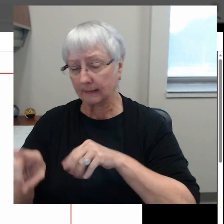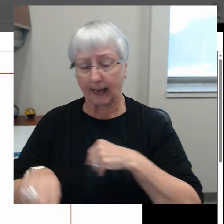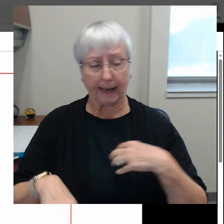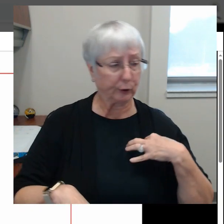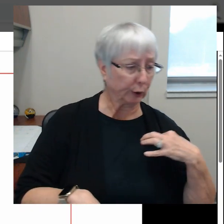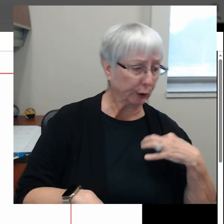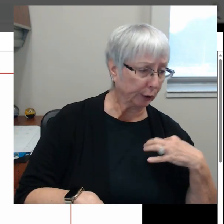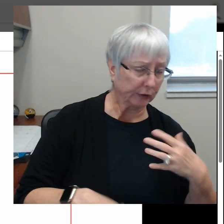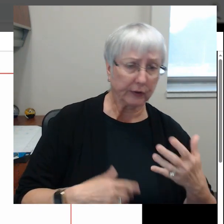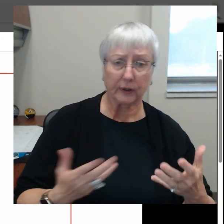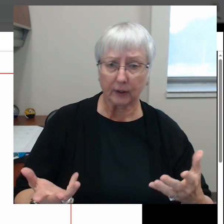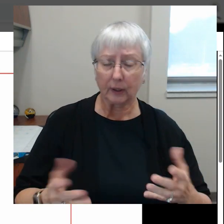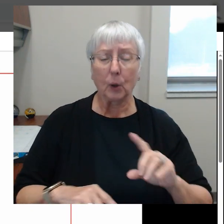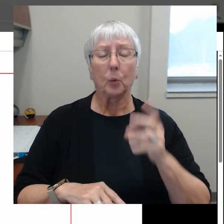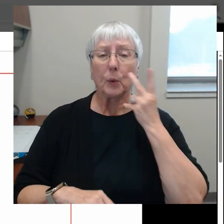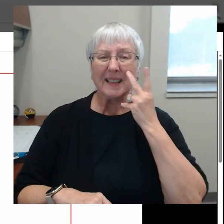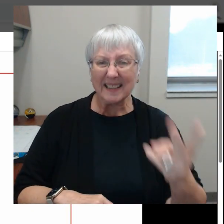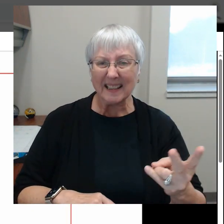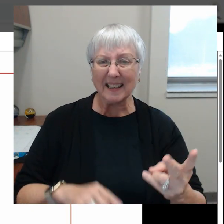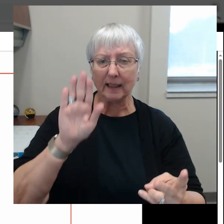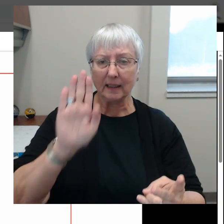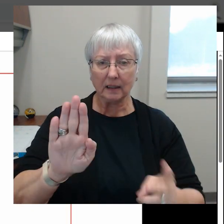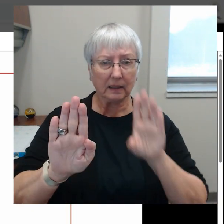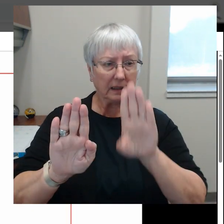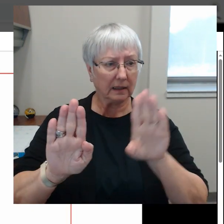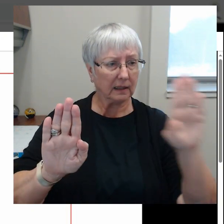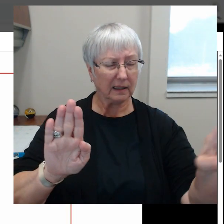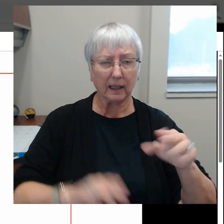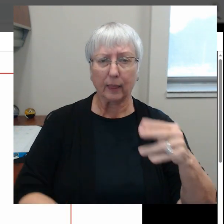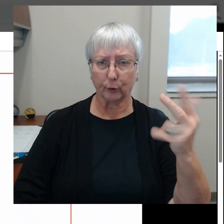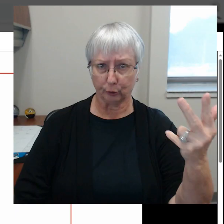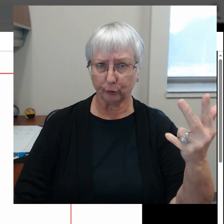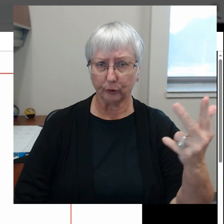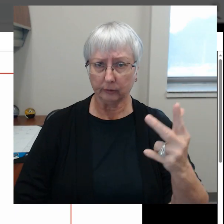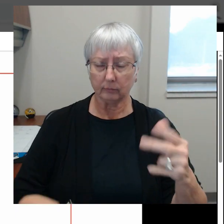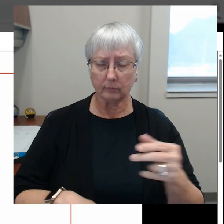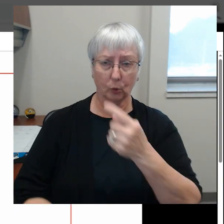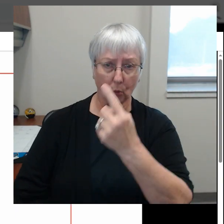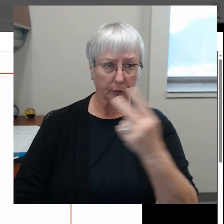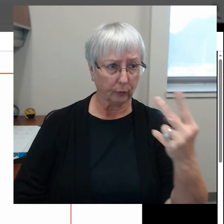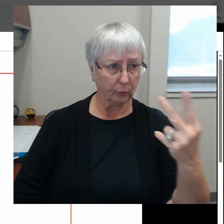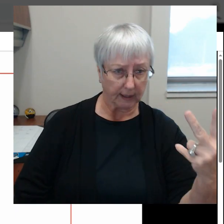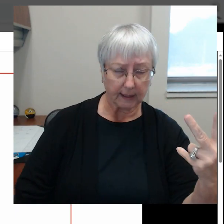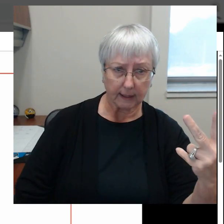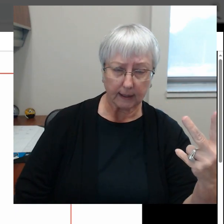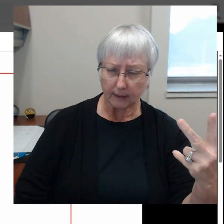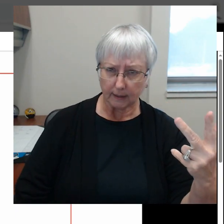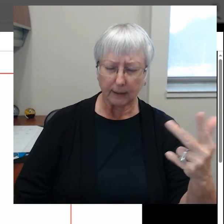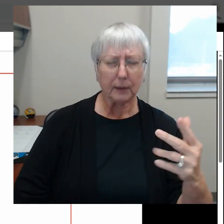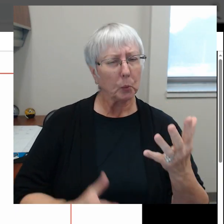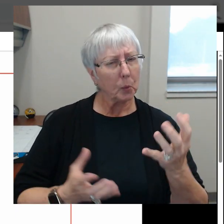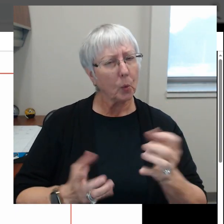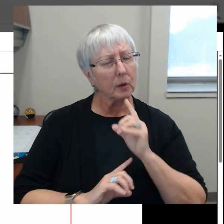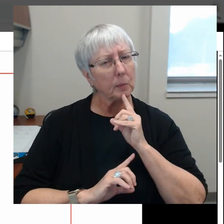see a layout divided into thirds, we try to organize the asymmetry into a cohesive and